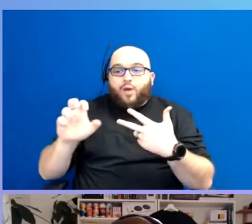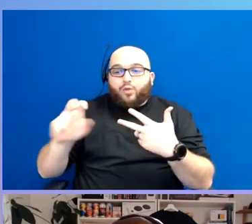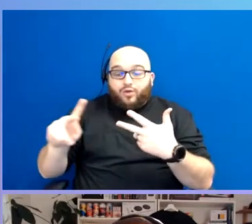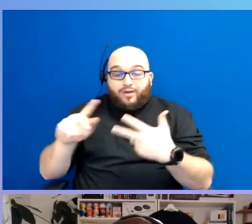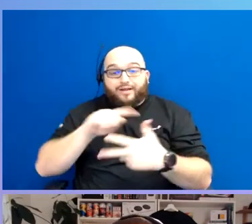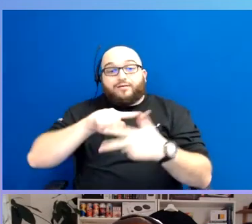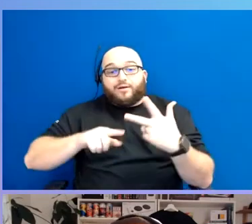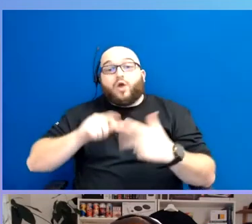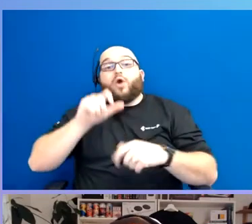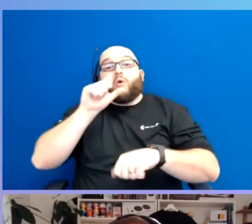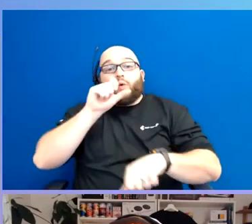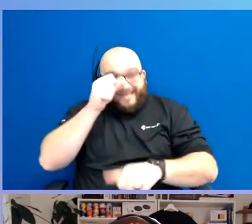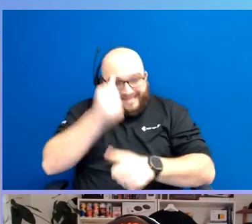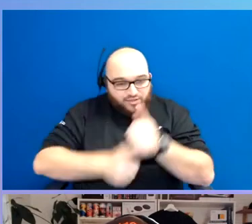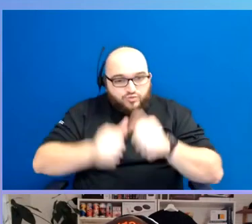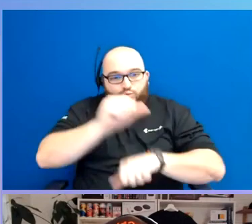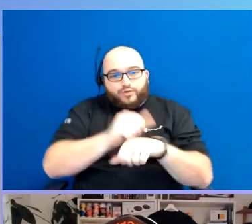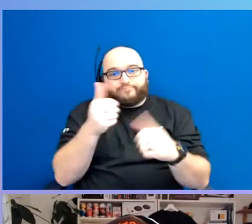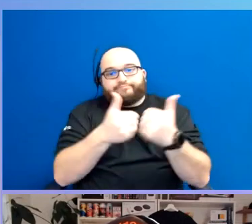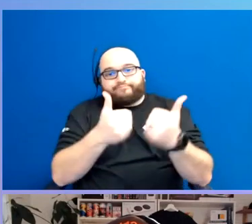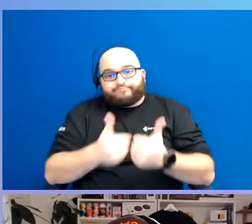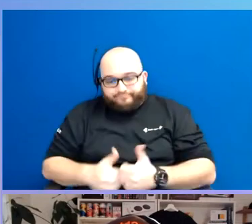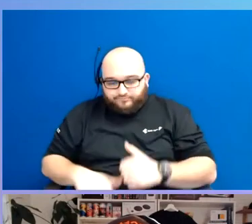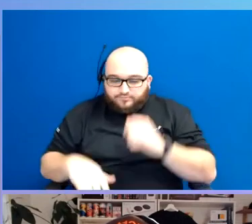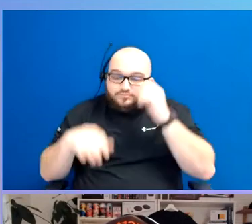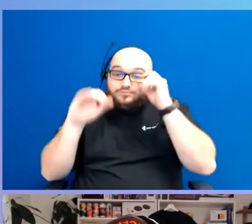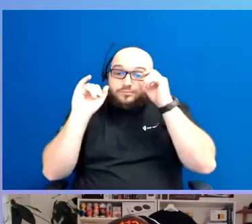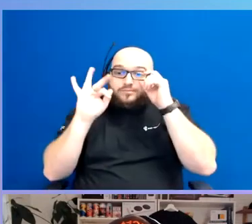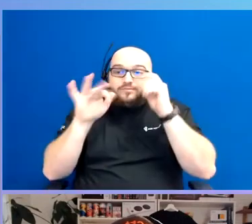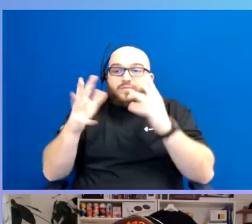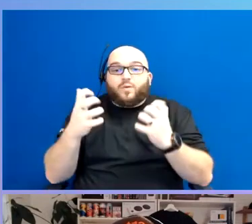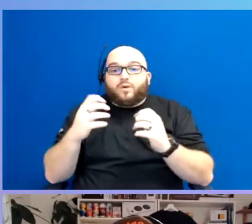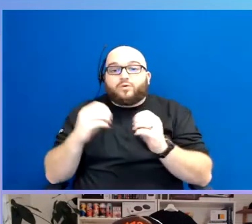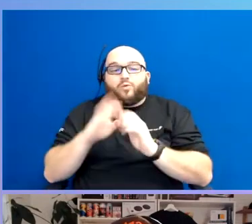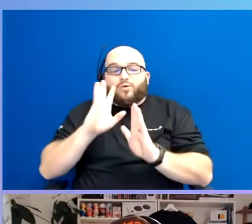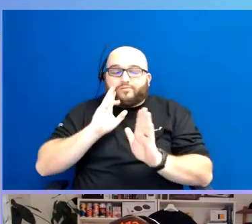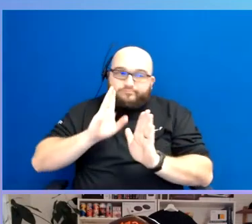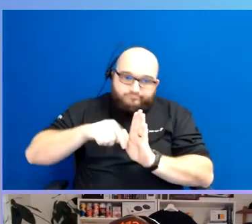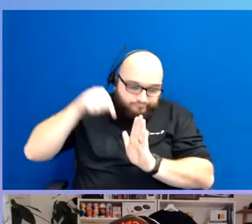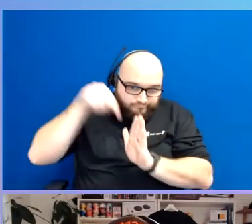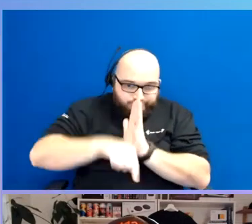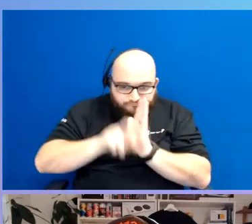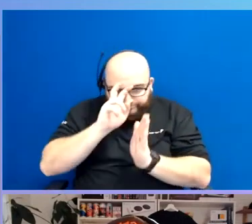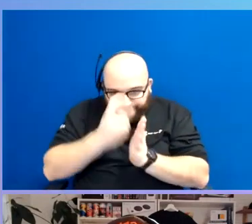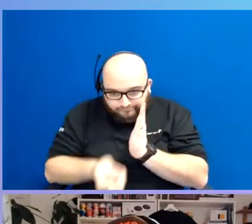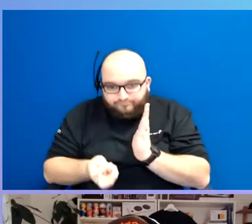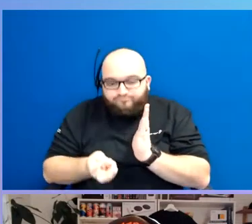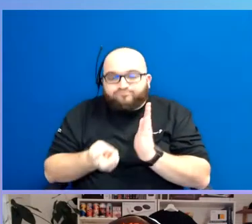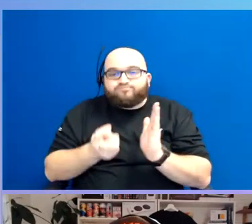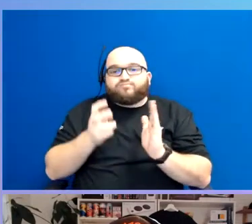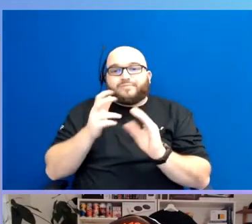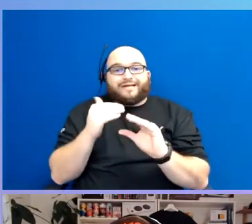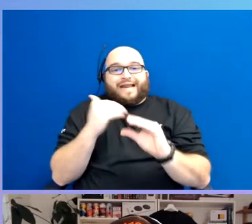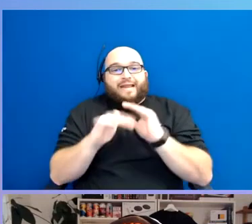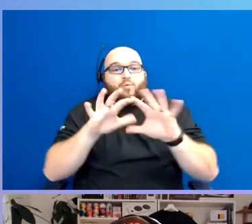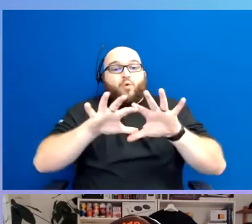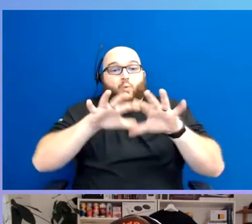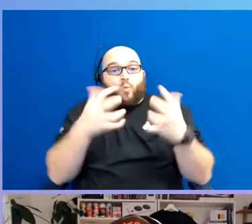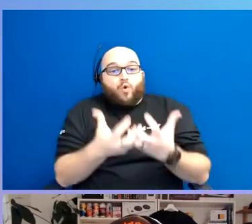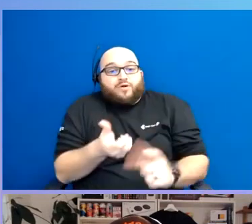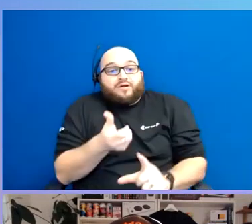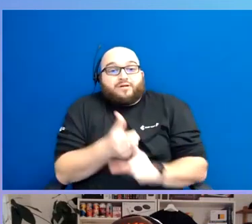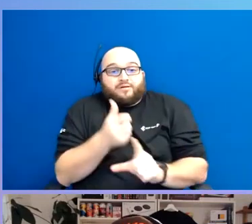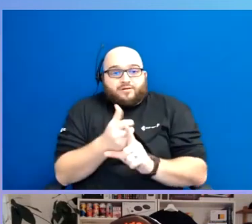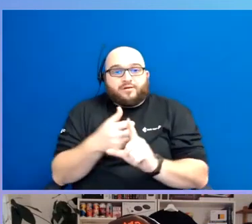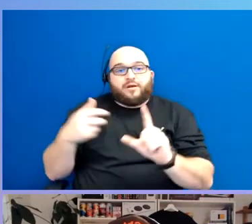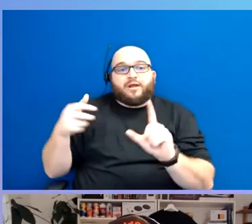ways. So if you like to dive deep into the world of the email, his talks